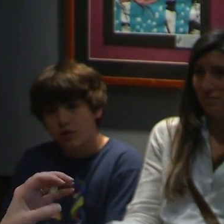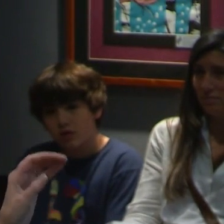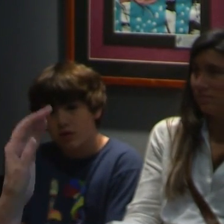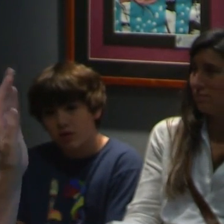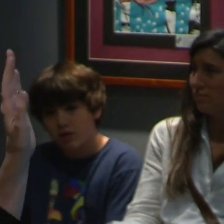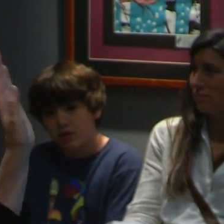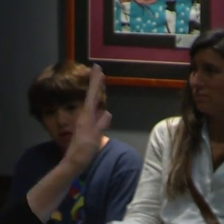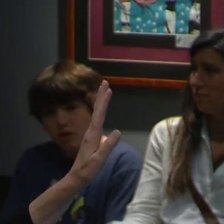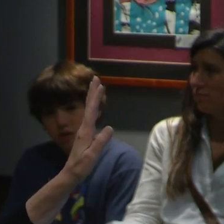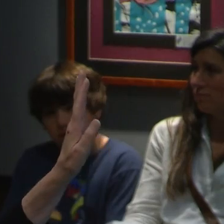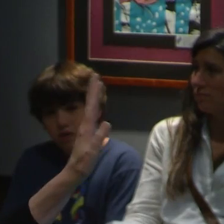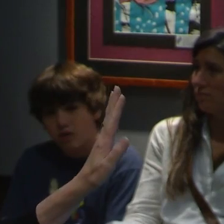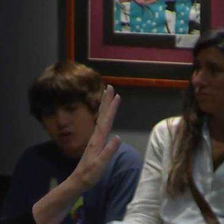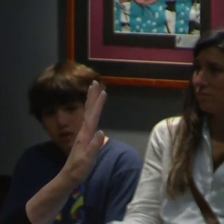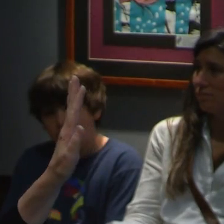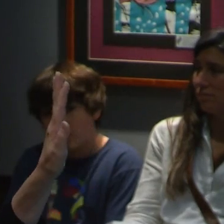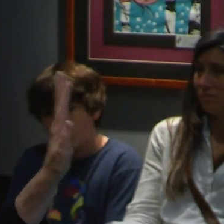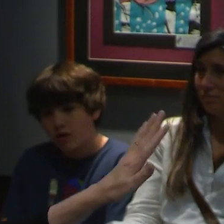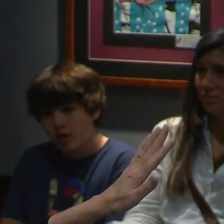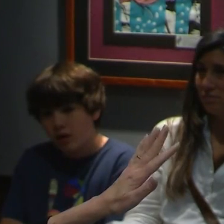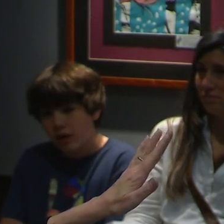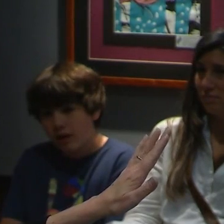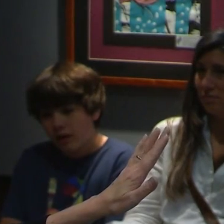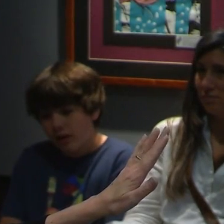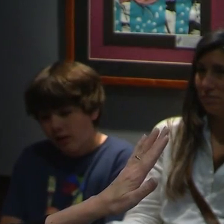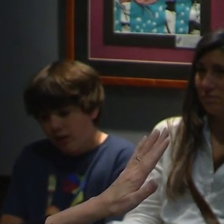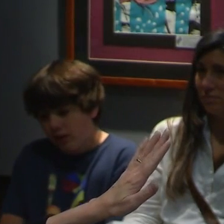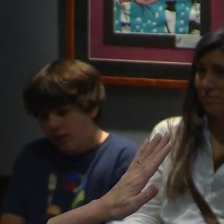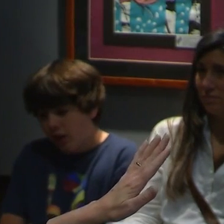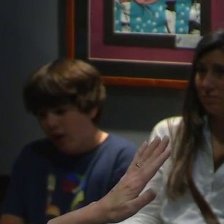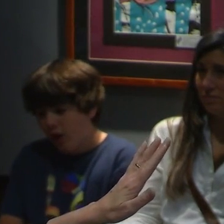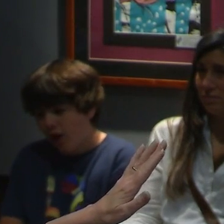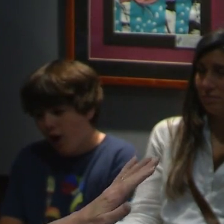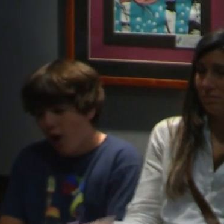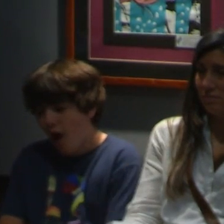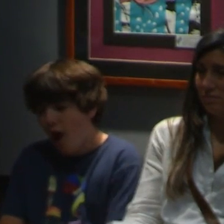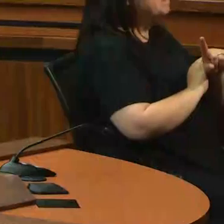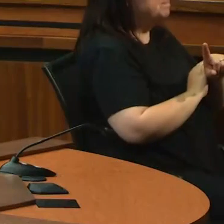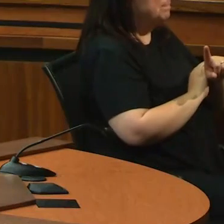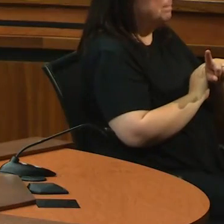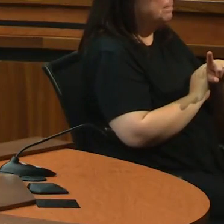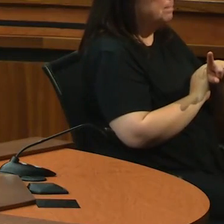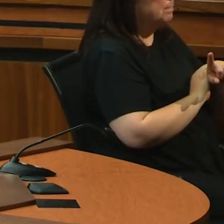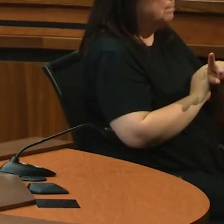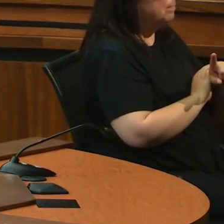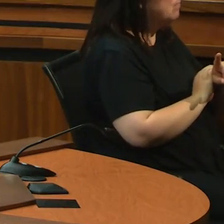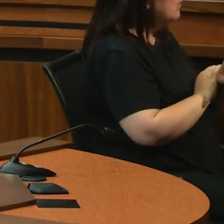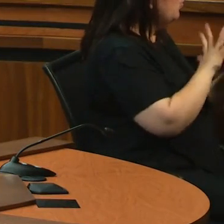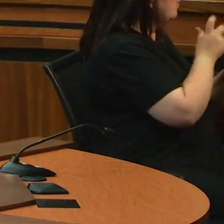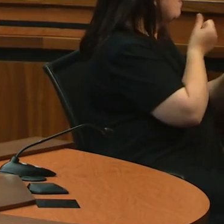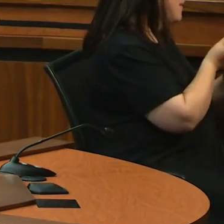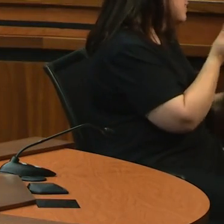outline. Are you considering the development outside that outline? The development outside that outline will affect